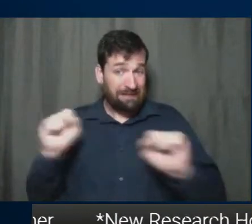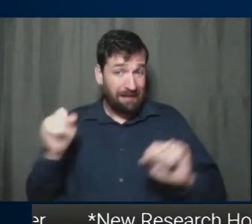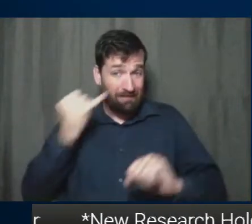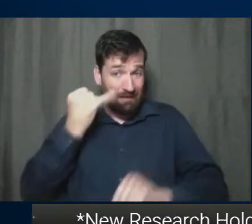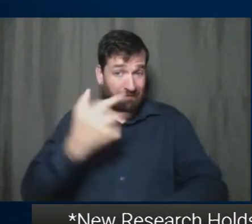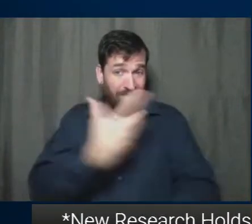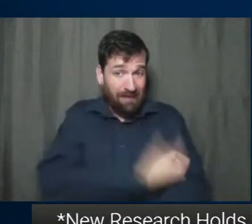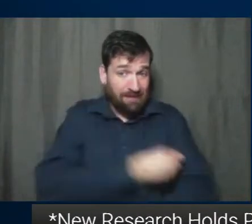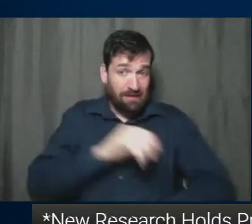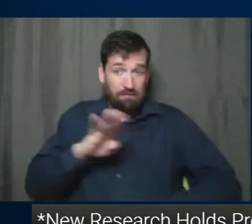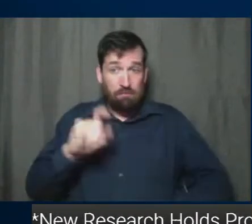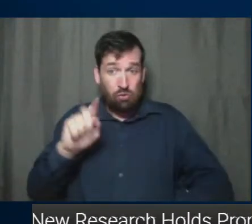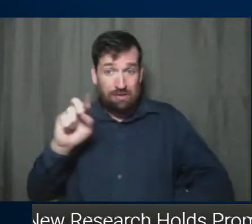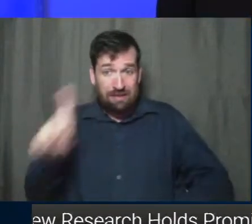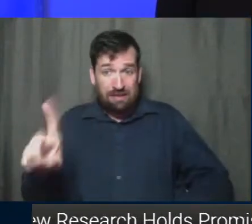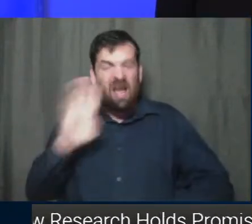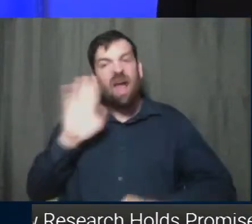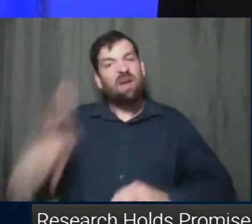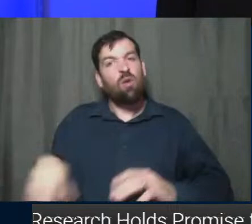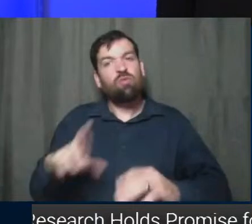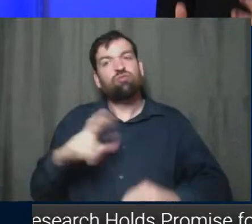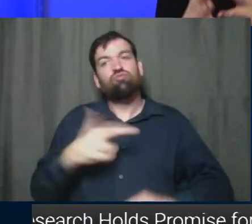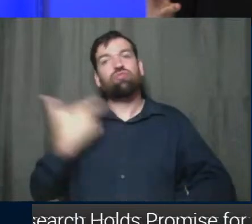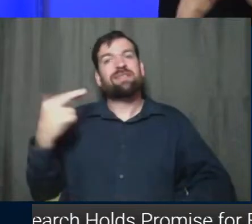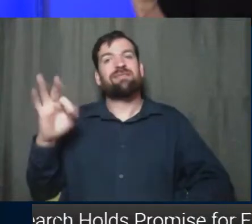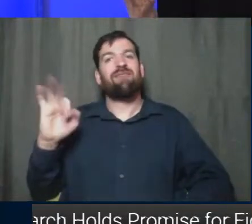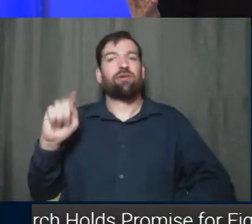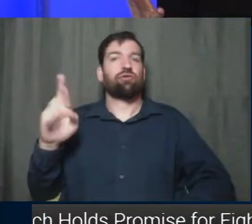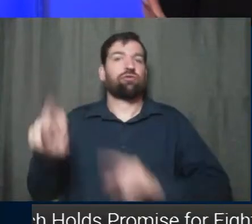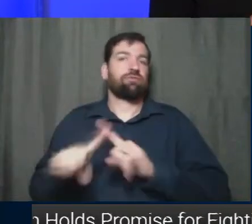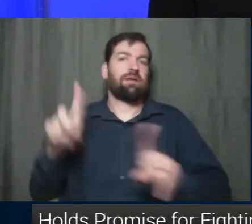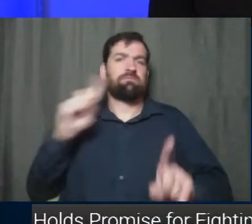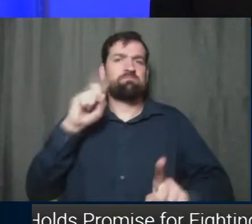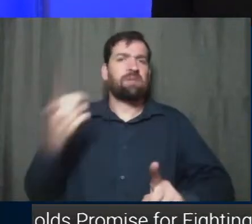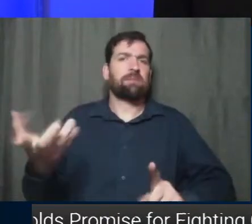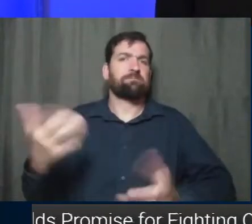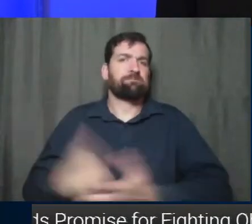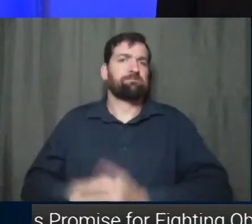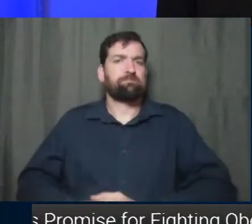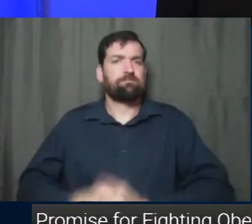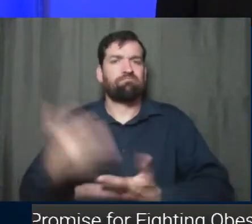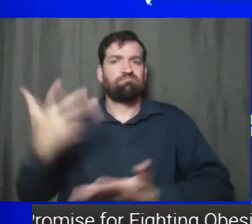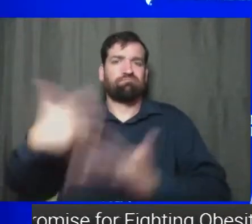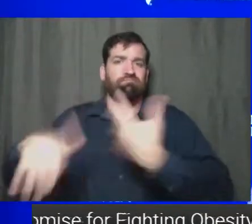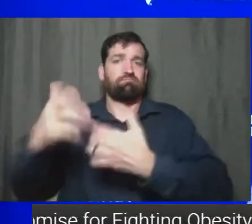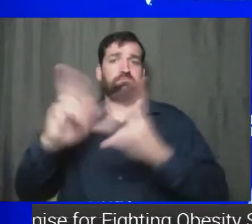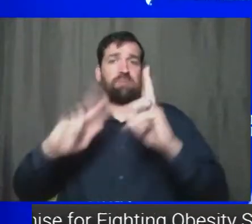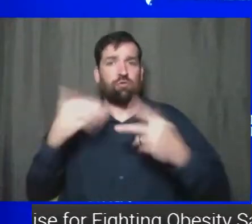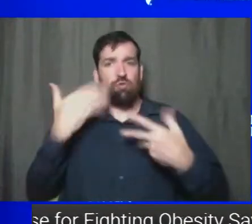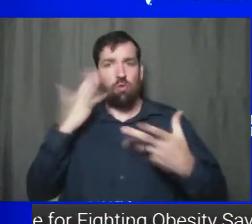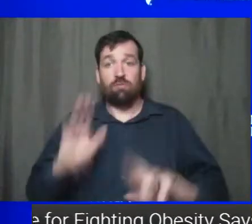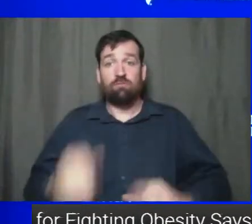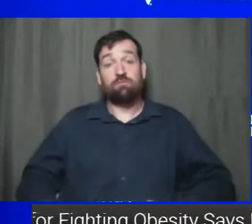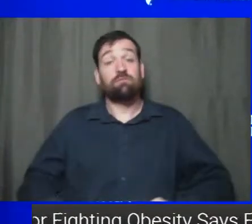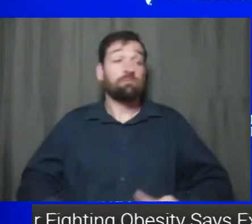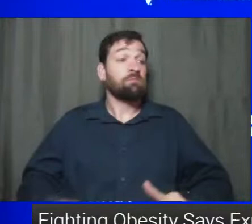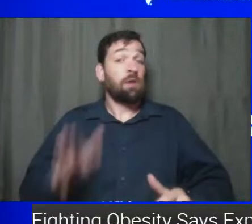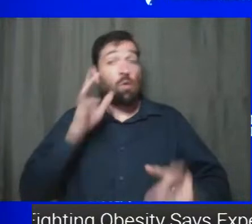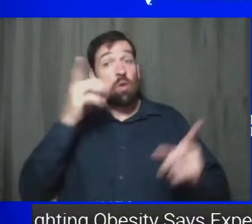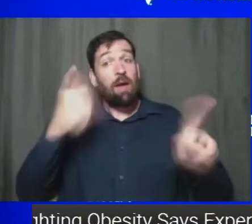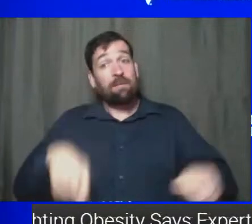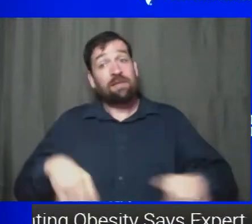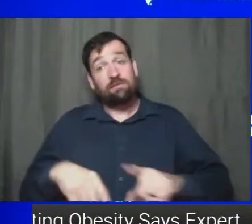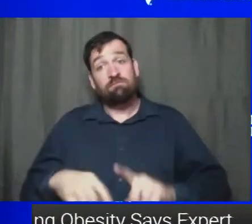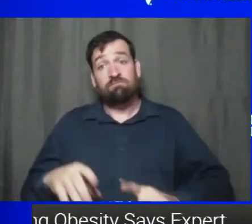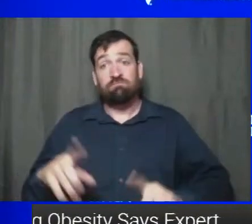know it's all risk, it's risk factors, but what are your thoughts? You're mixing and mingling with people you don't know. Yeah, I mean, it's going to happen. We know it's been happening. Again,